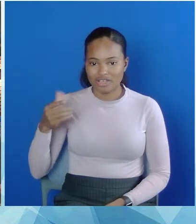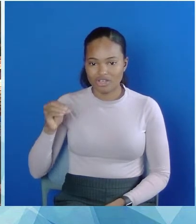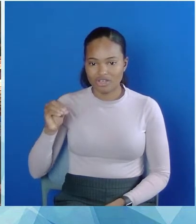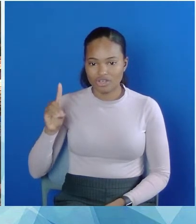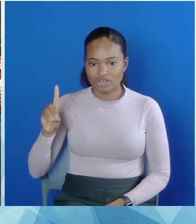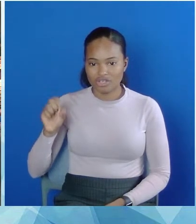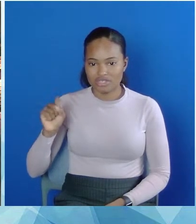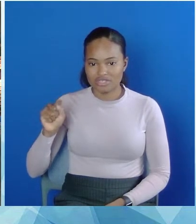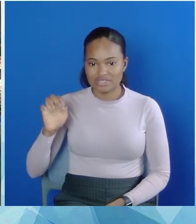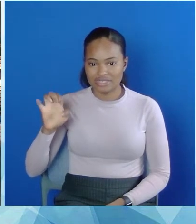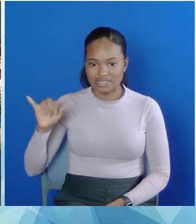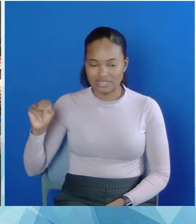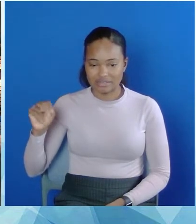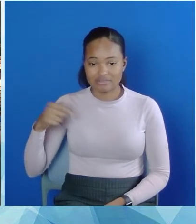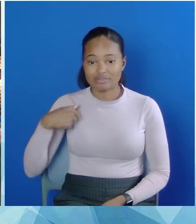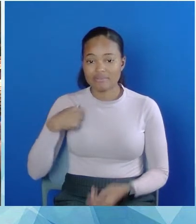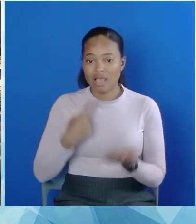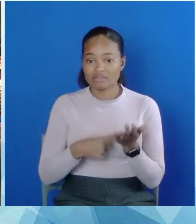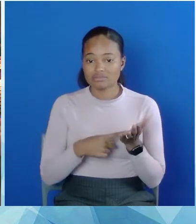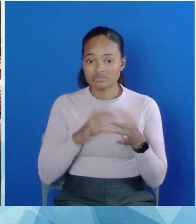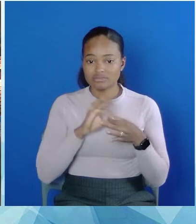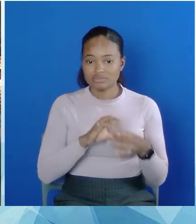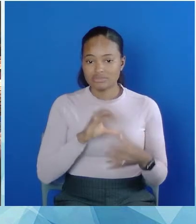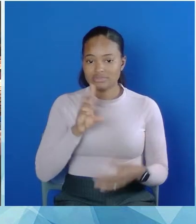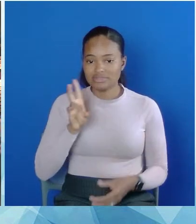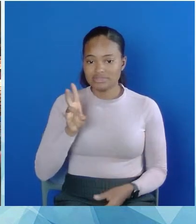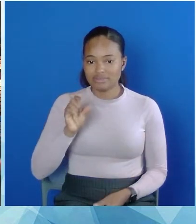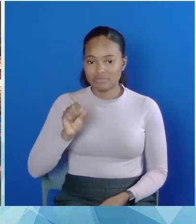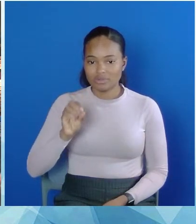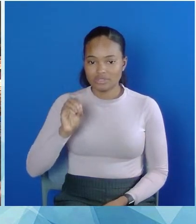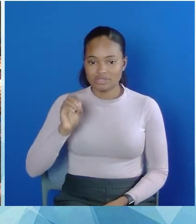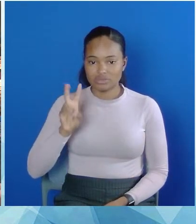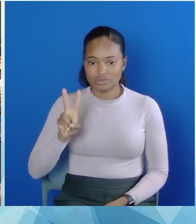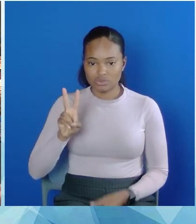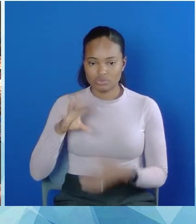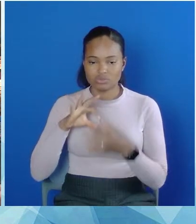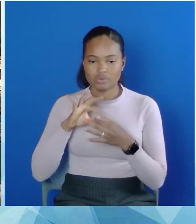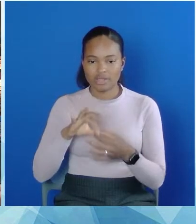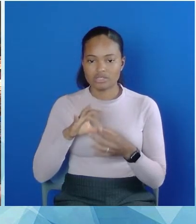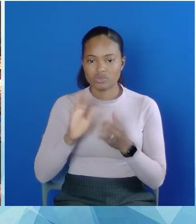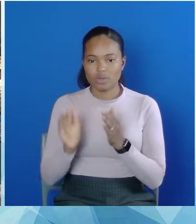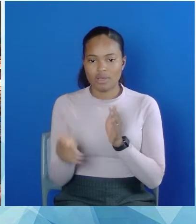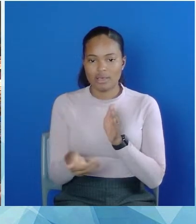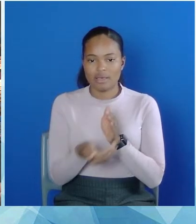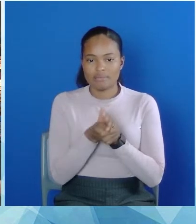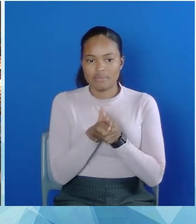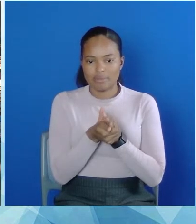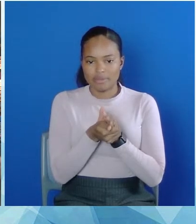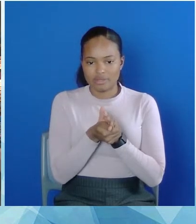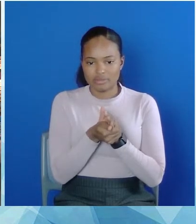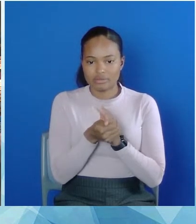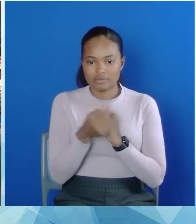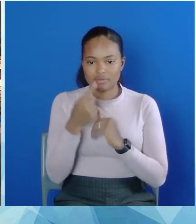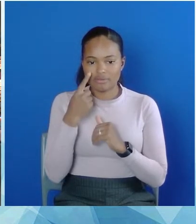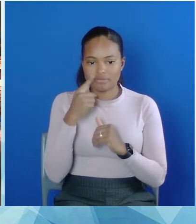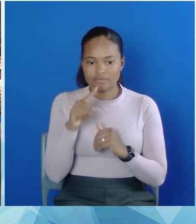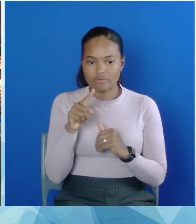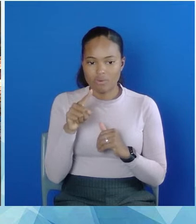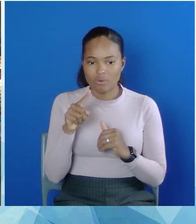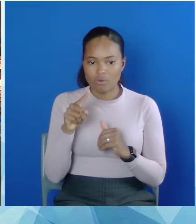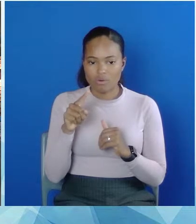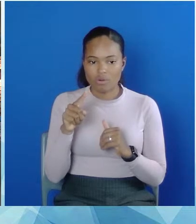item 7.02 in relation to the amendment to 1042.